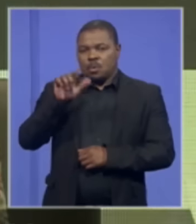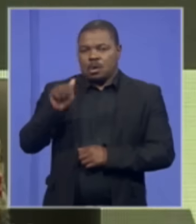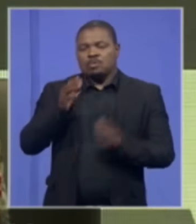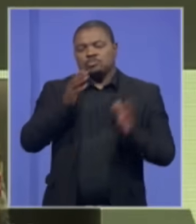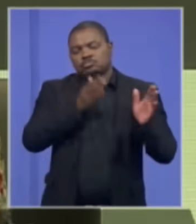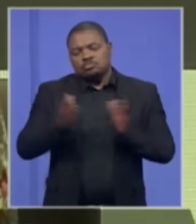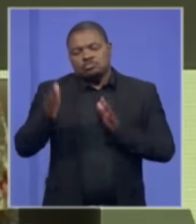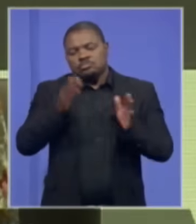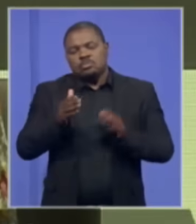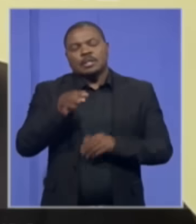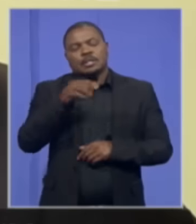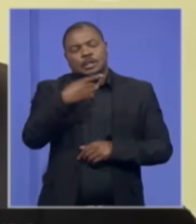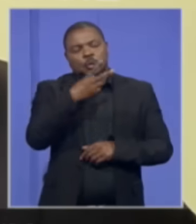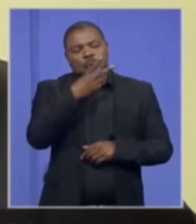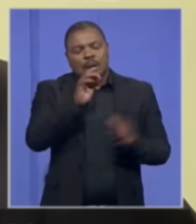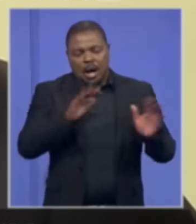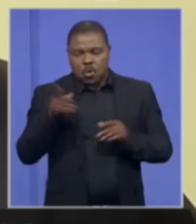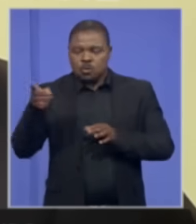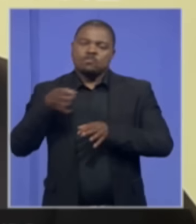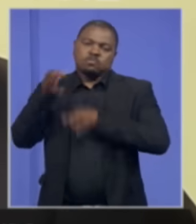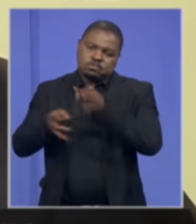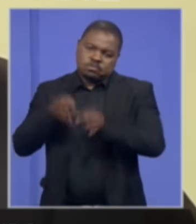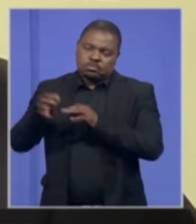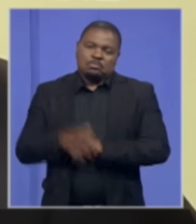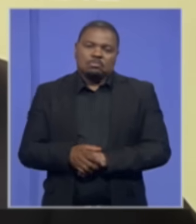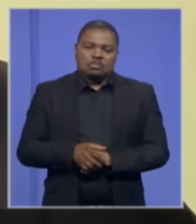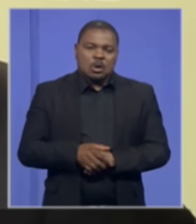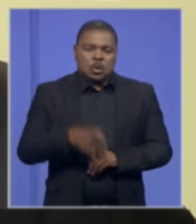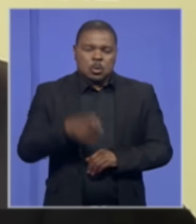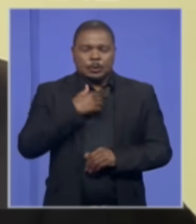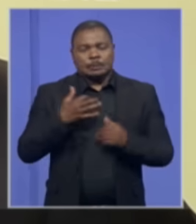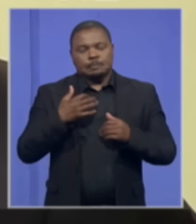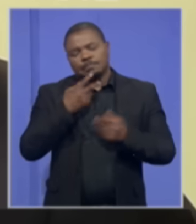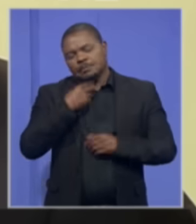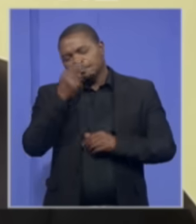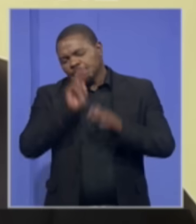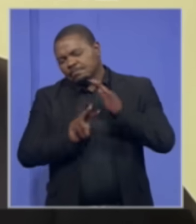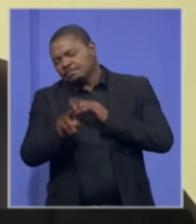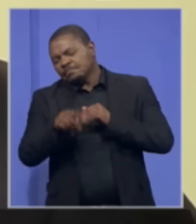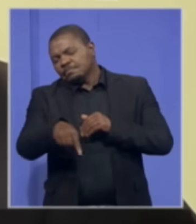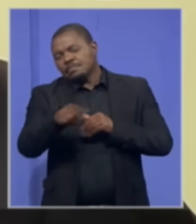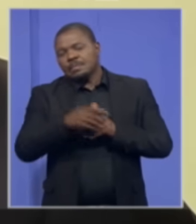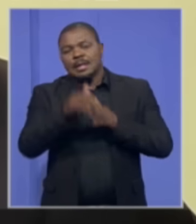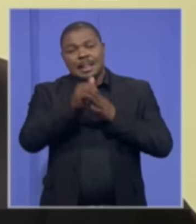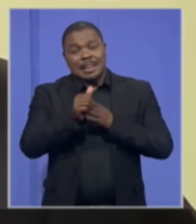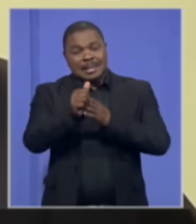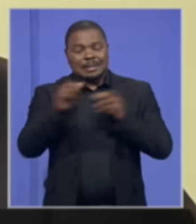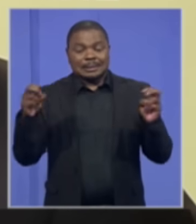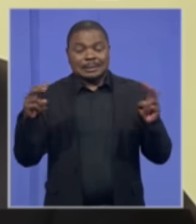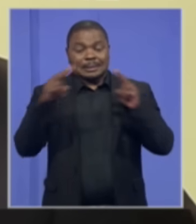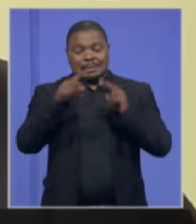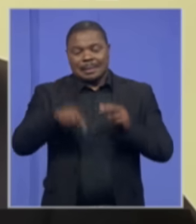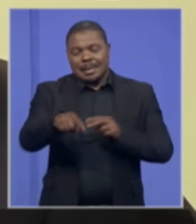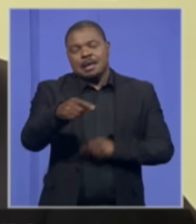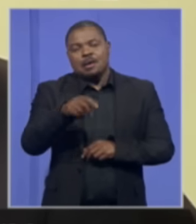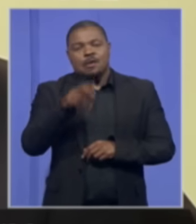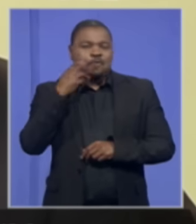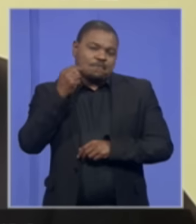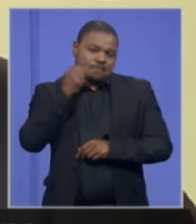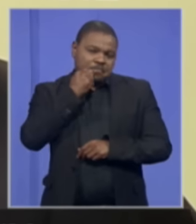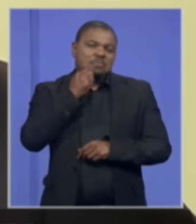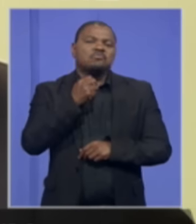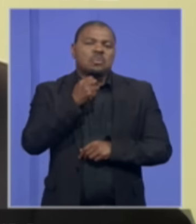sa G20. We are looking forward to a robust and an engaging leader summit in November, and we believe that we'll be able